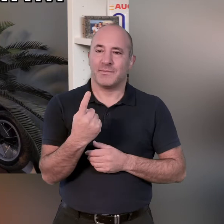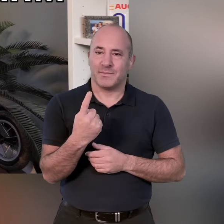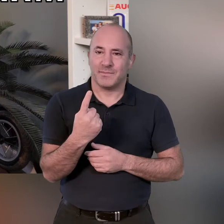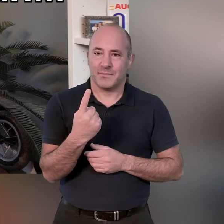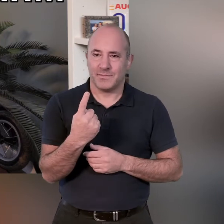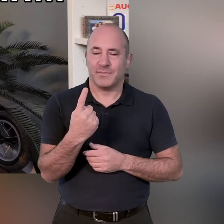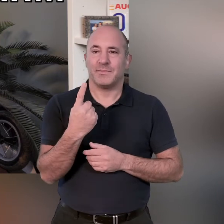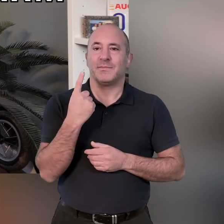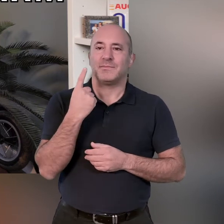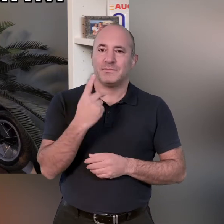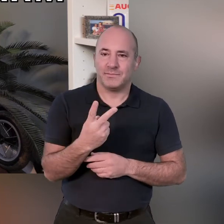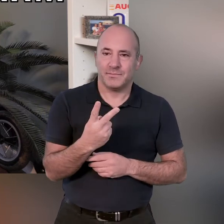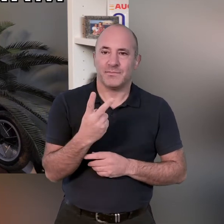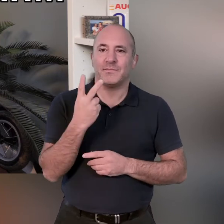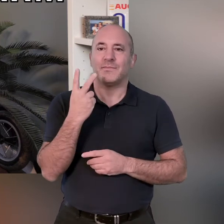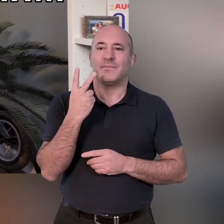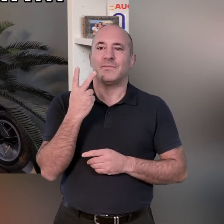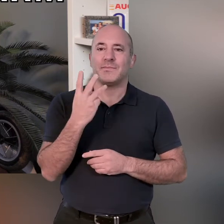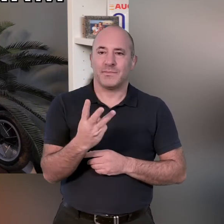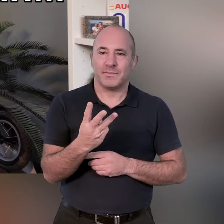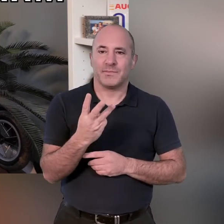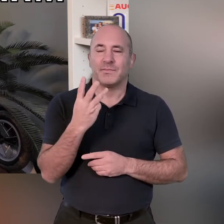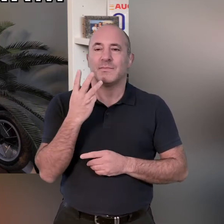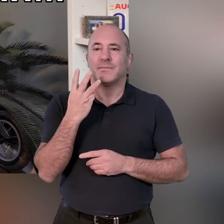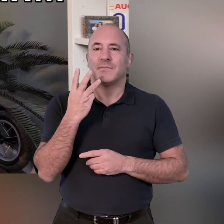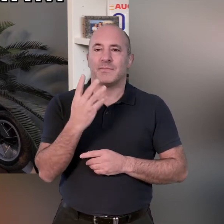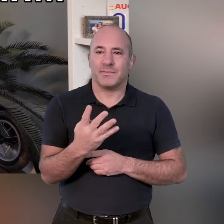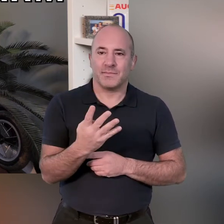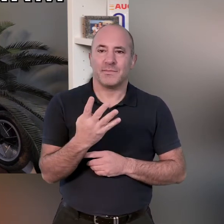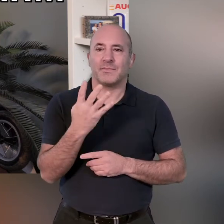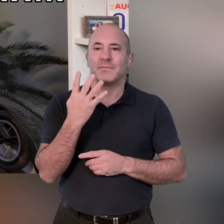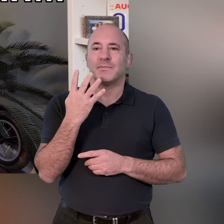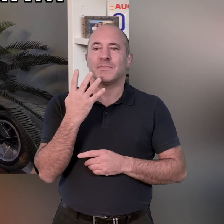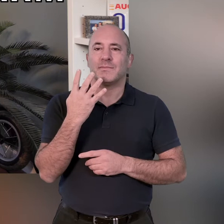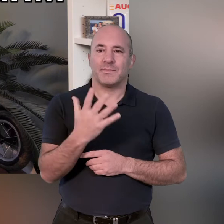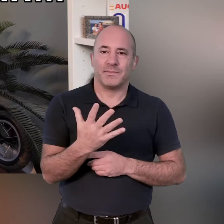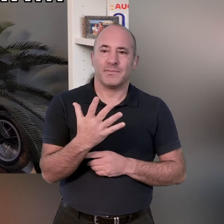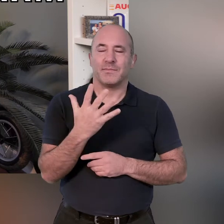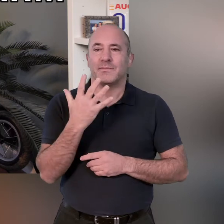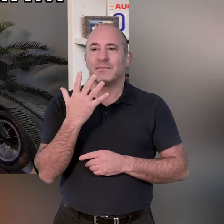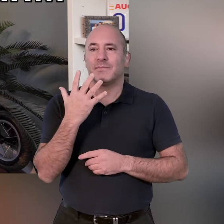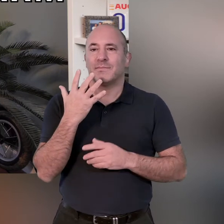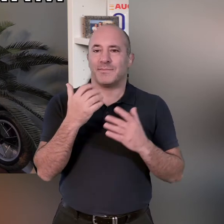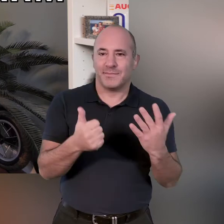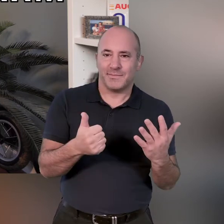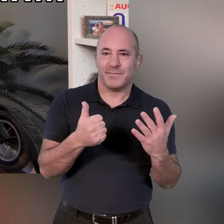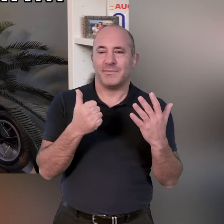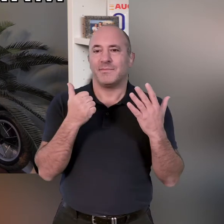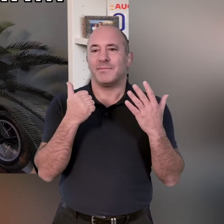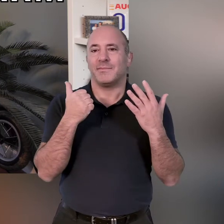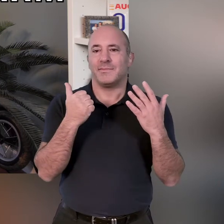we go. 1, 2, 3, 4, 5,